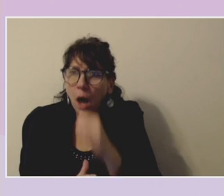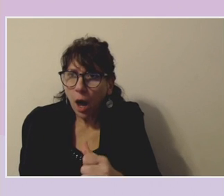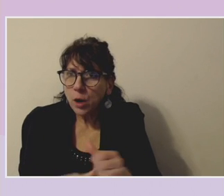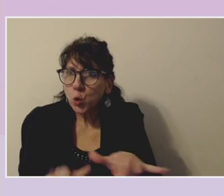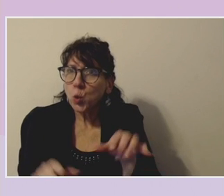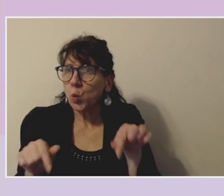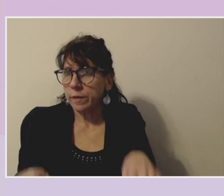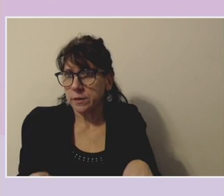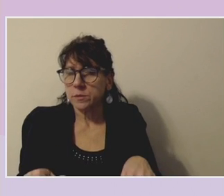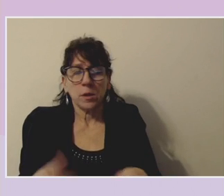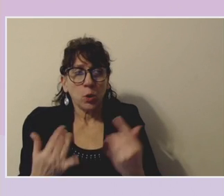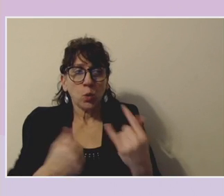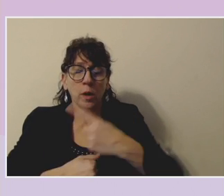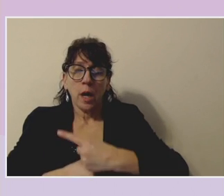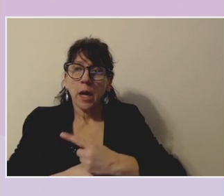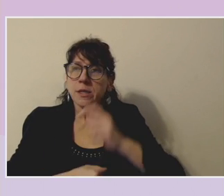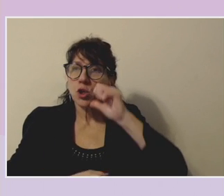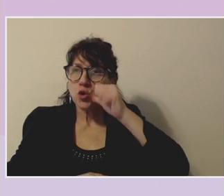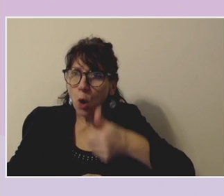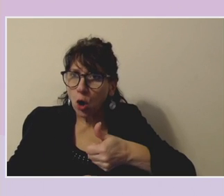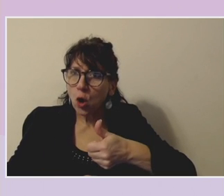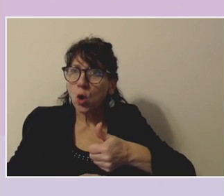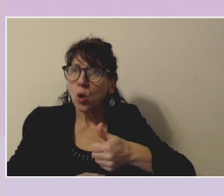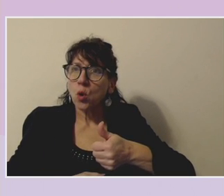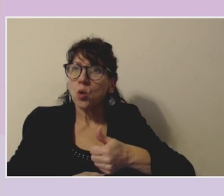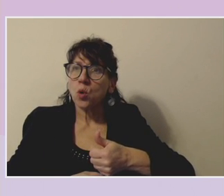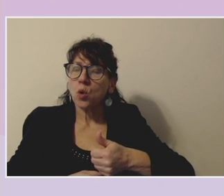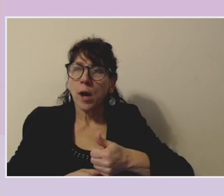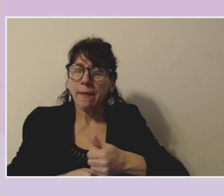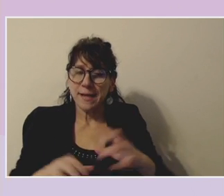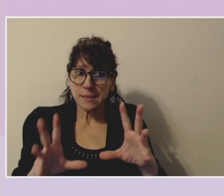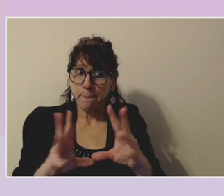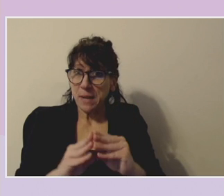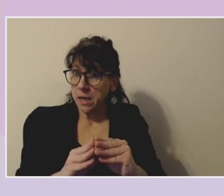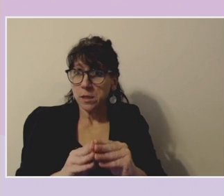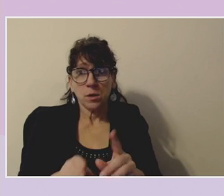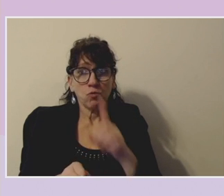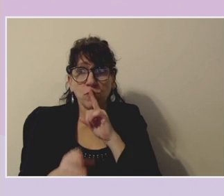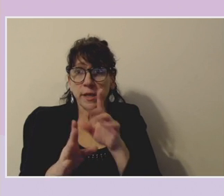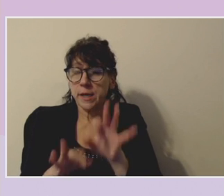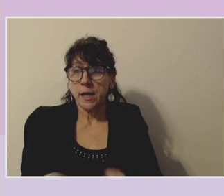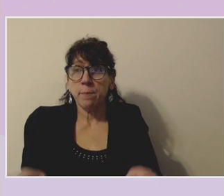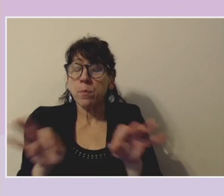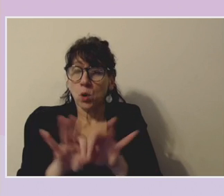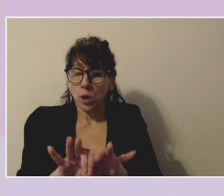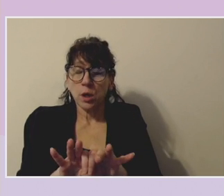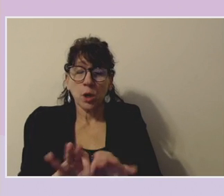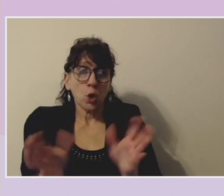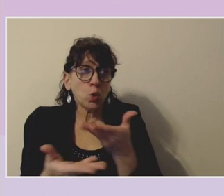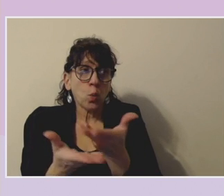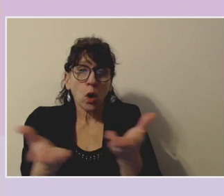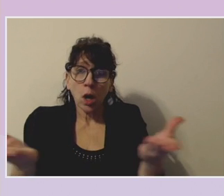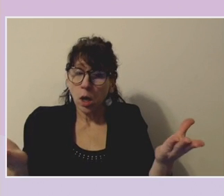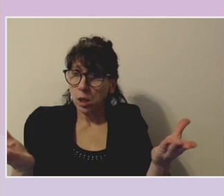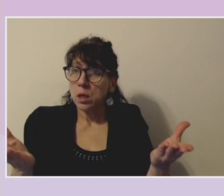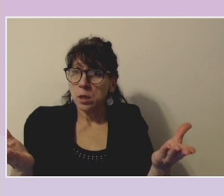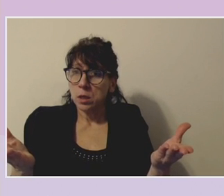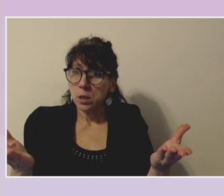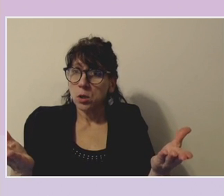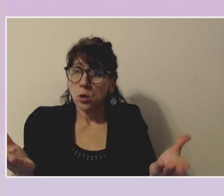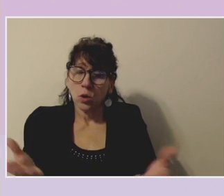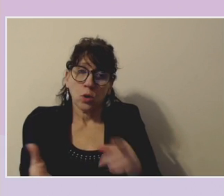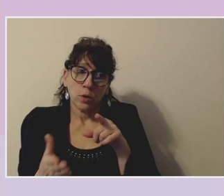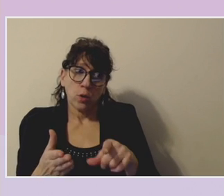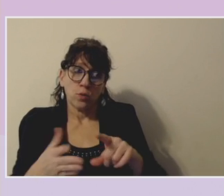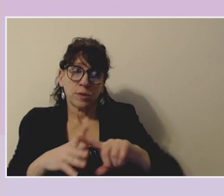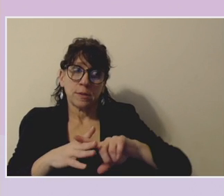why today's and tomorrow's these convenings are so critically important. You are all those incubators of